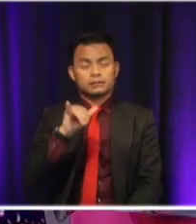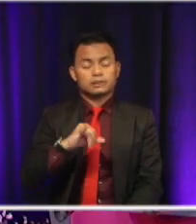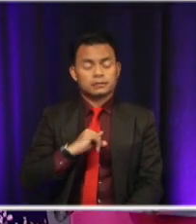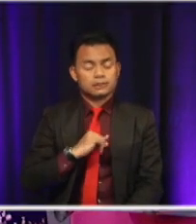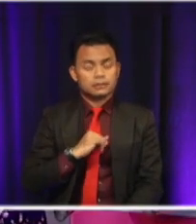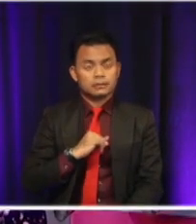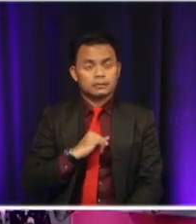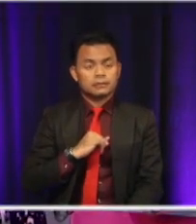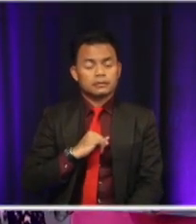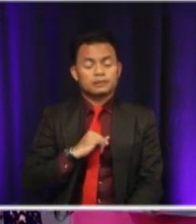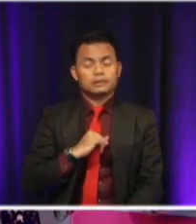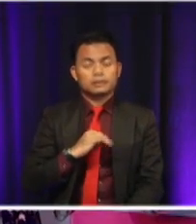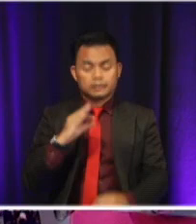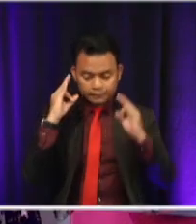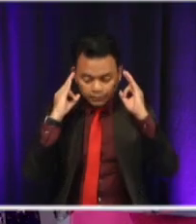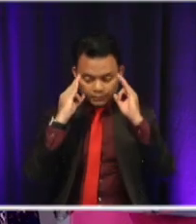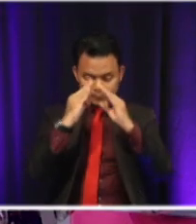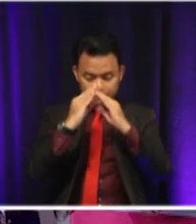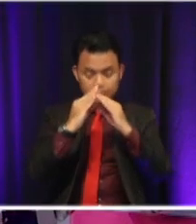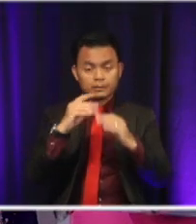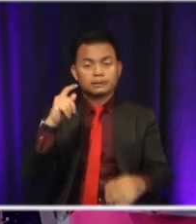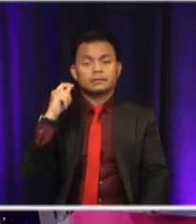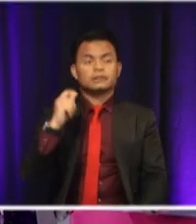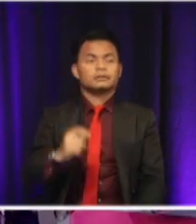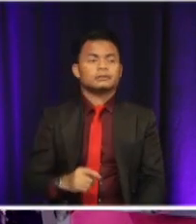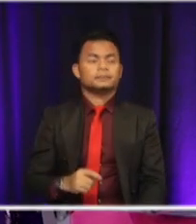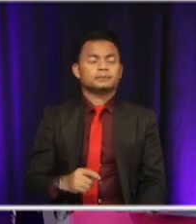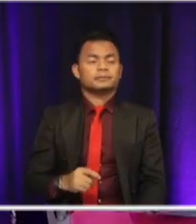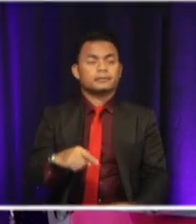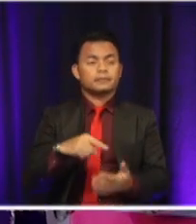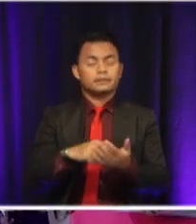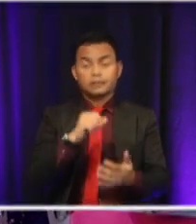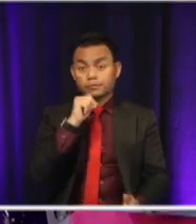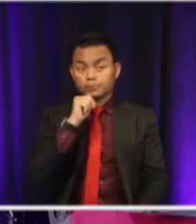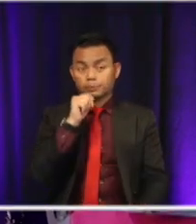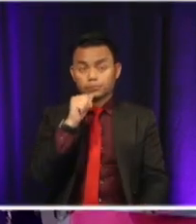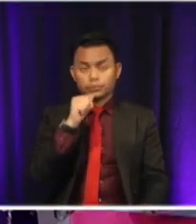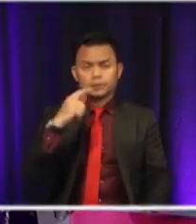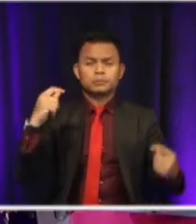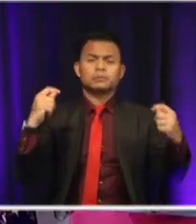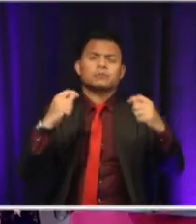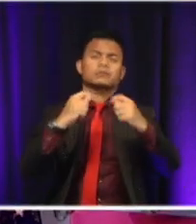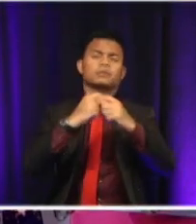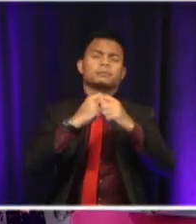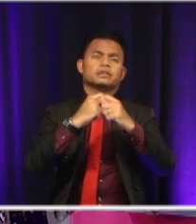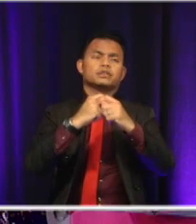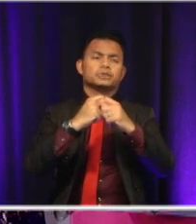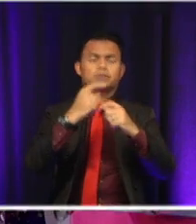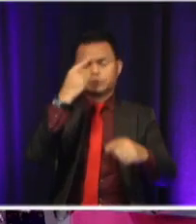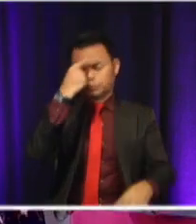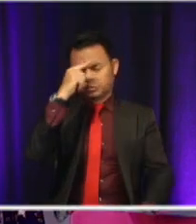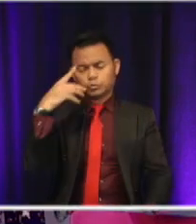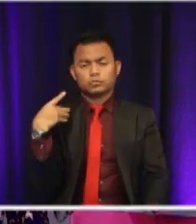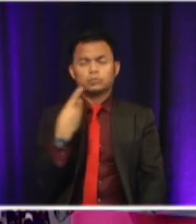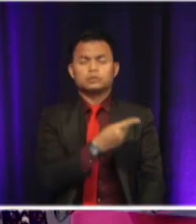to prove that you know the text well, but this is not a competition where you throw everything